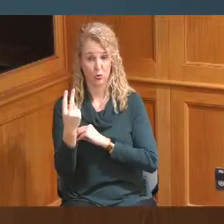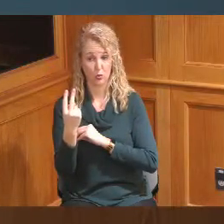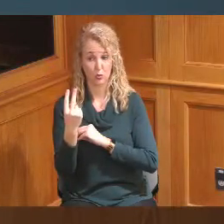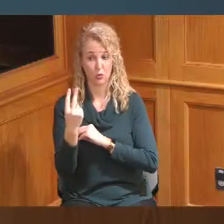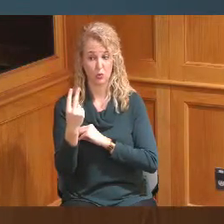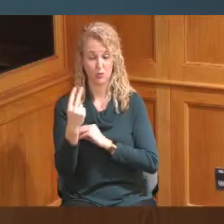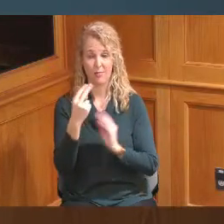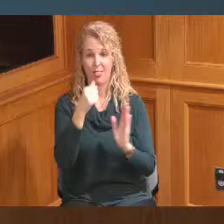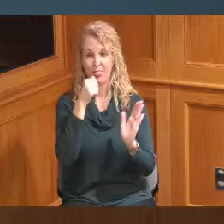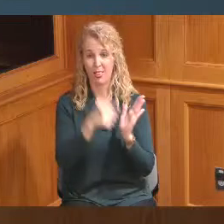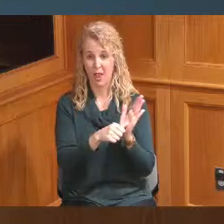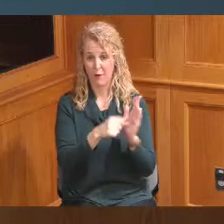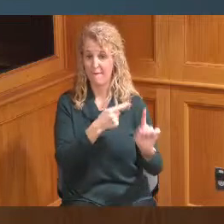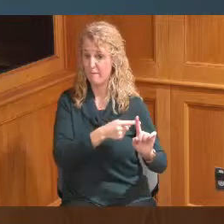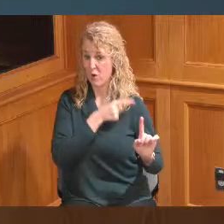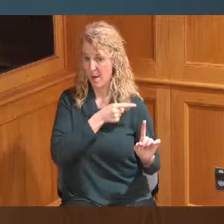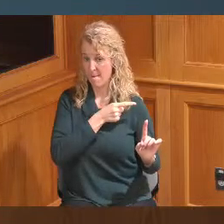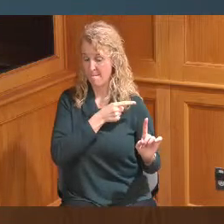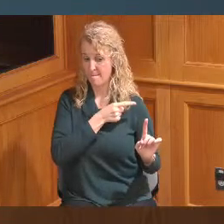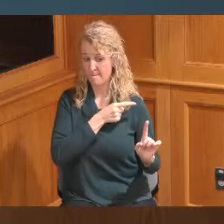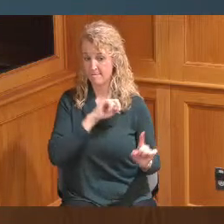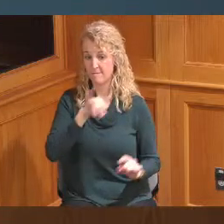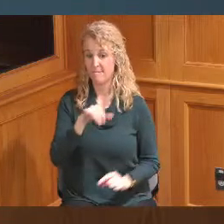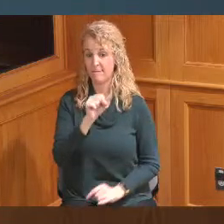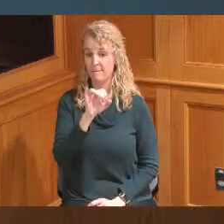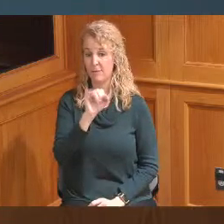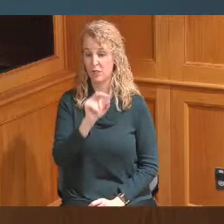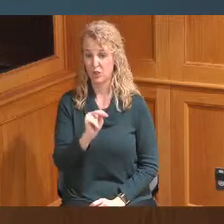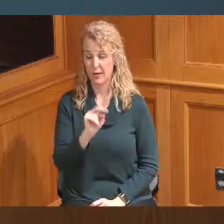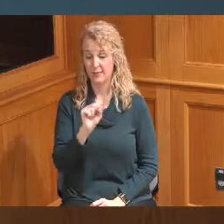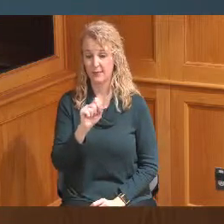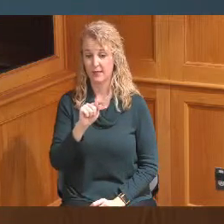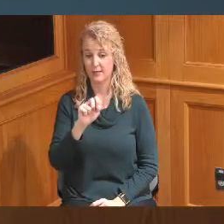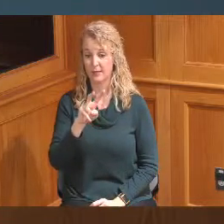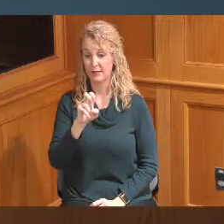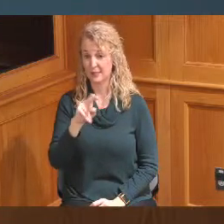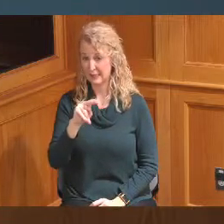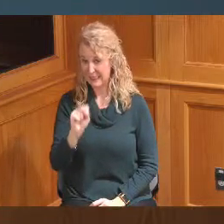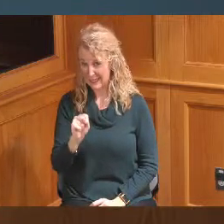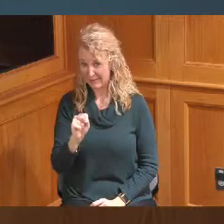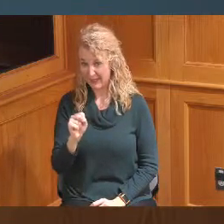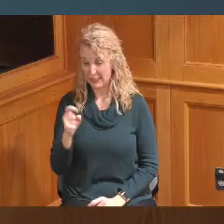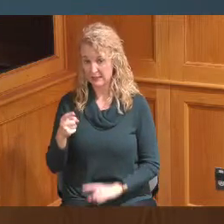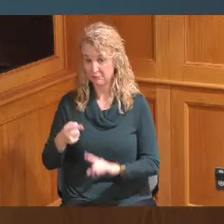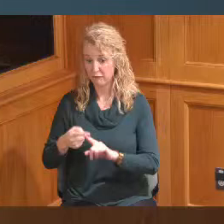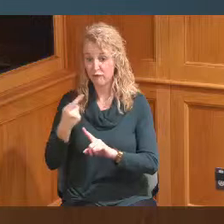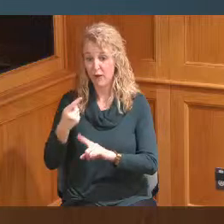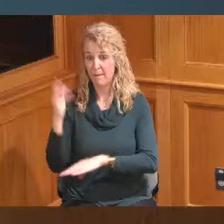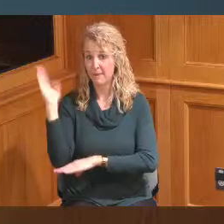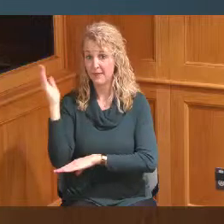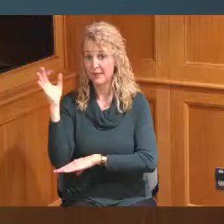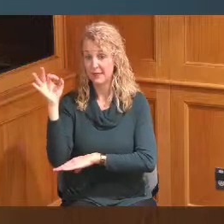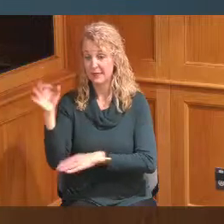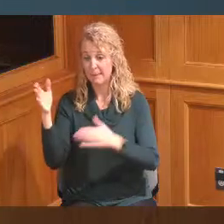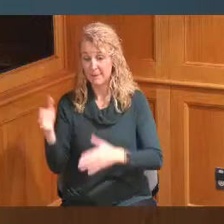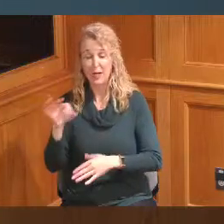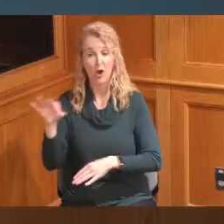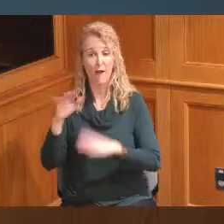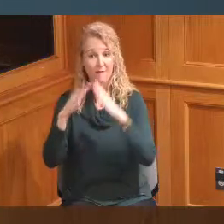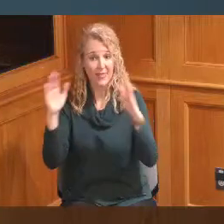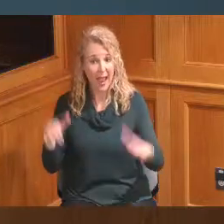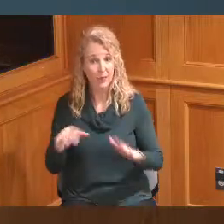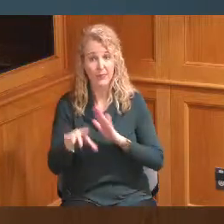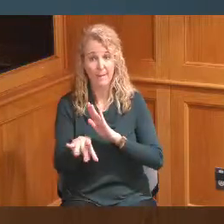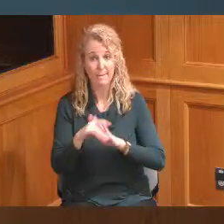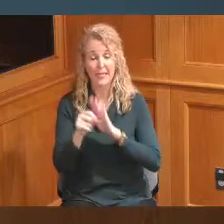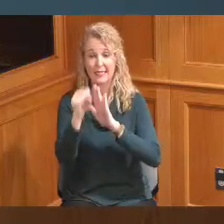is a letter from Jason Stevens, the Speaker of the House, appointing State